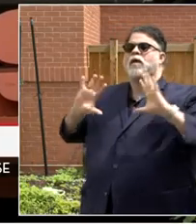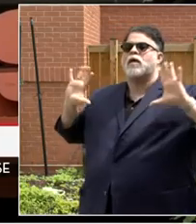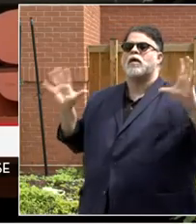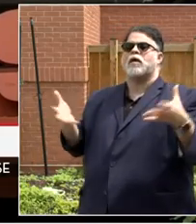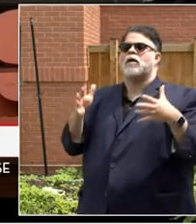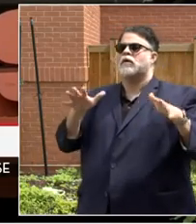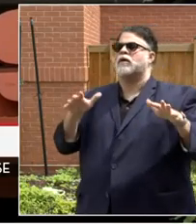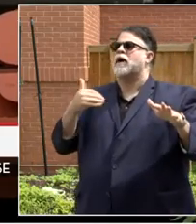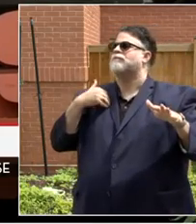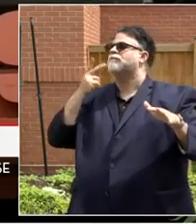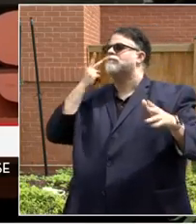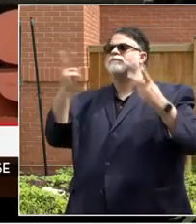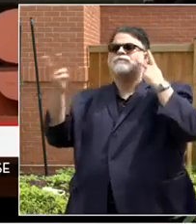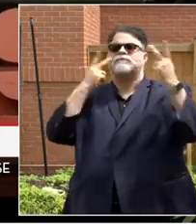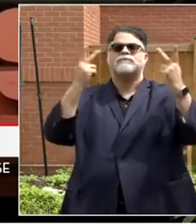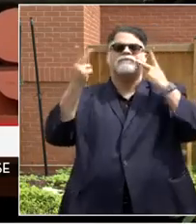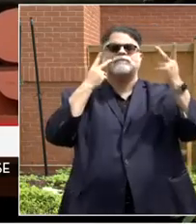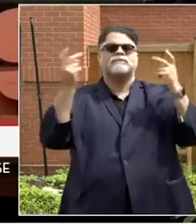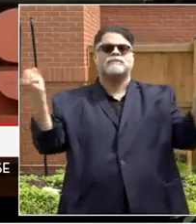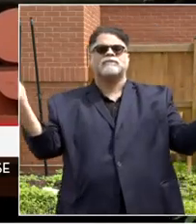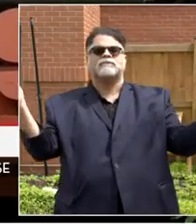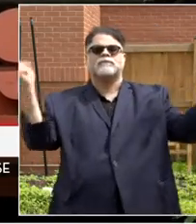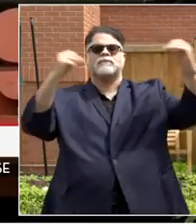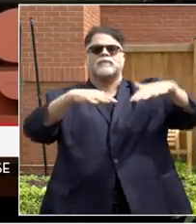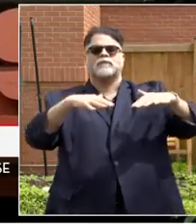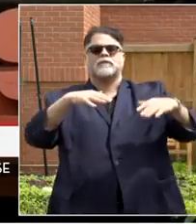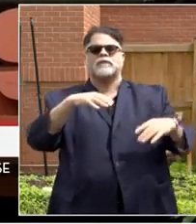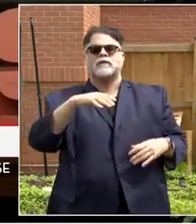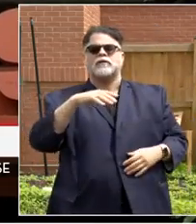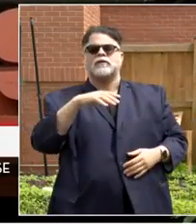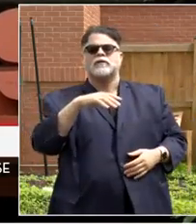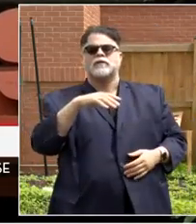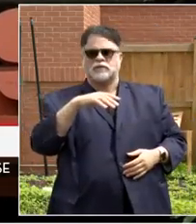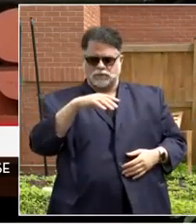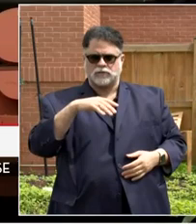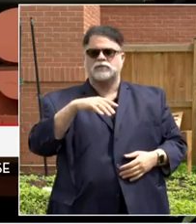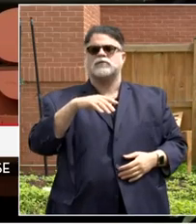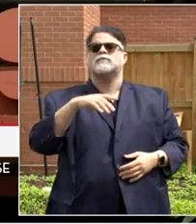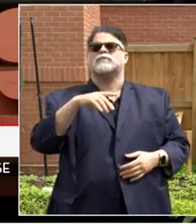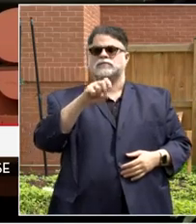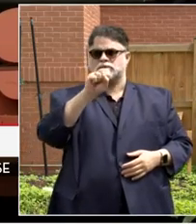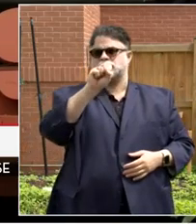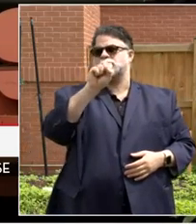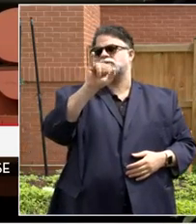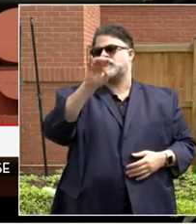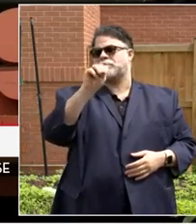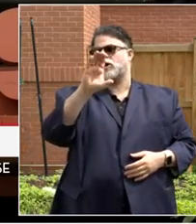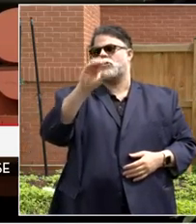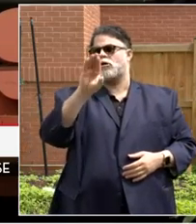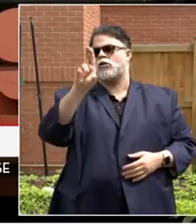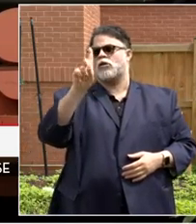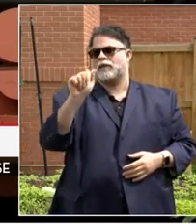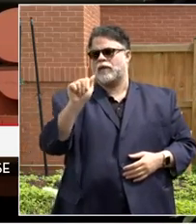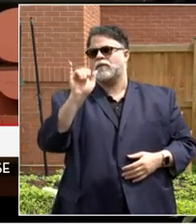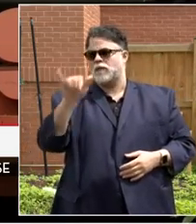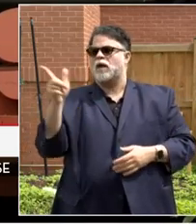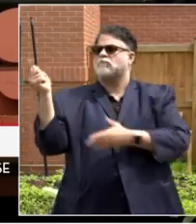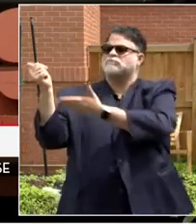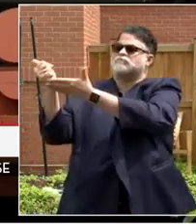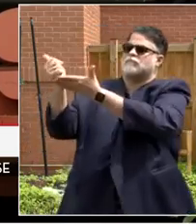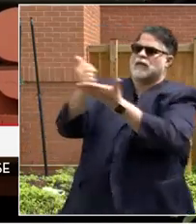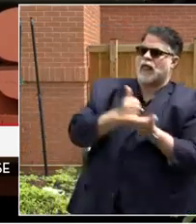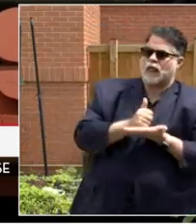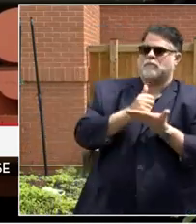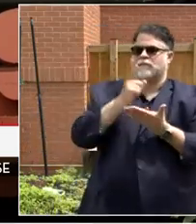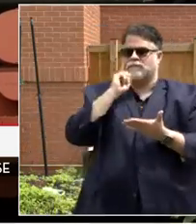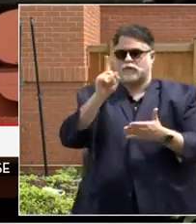see my guy back there from Searson Quarters who used to work with the Pizza Harlots that was a part of the street commission that helped stop reducing the violence. Lando, I